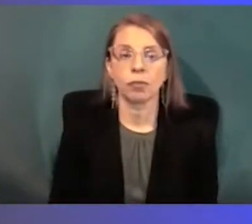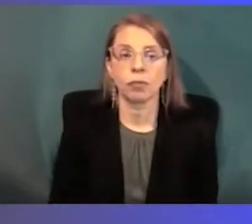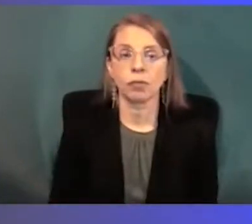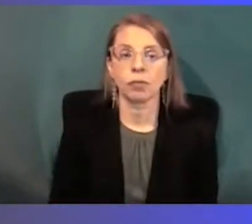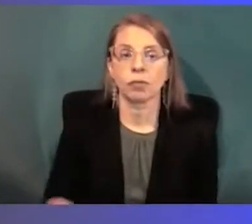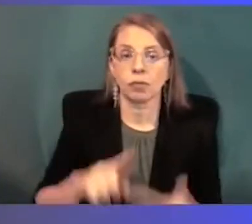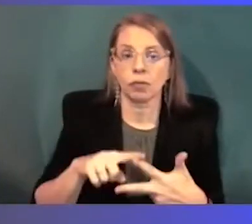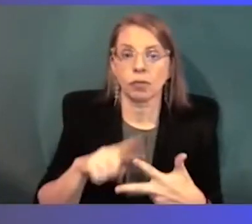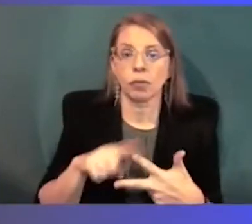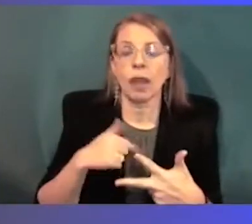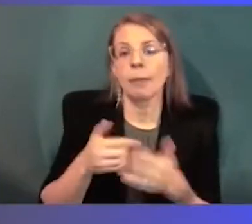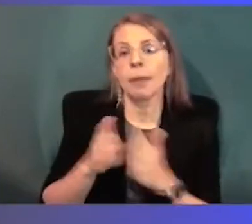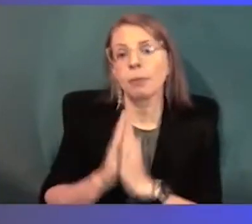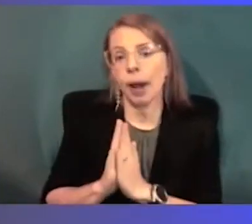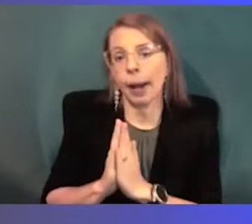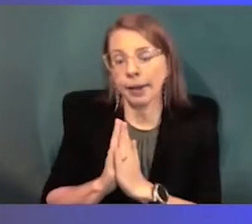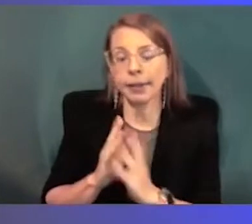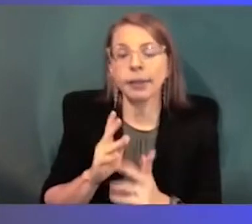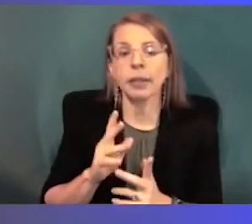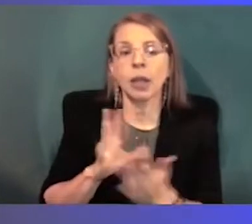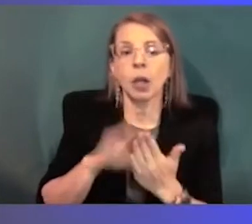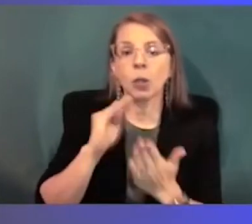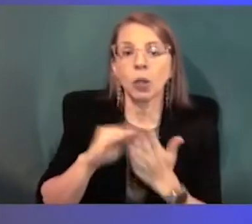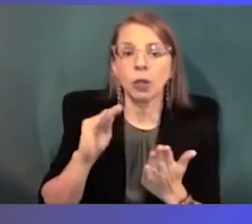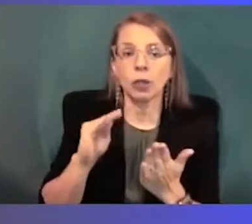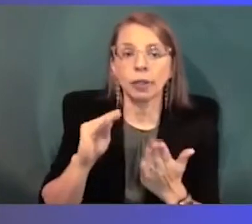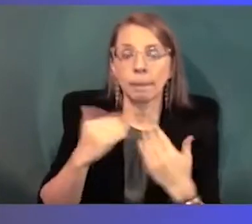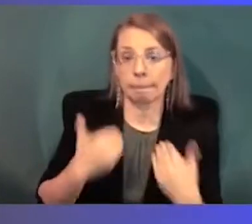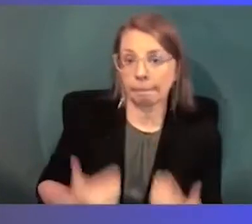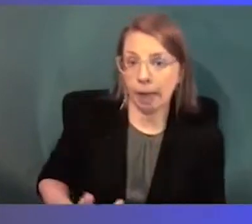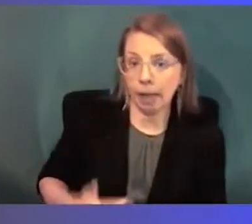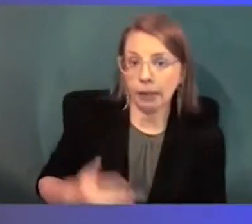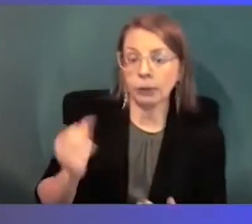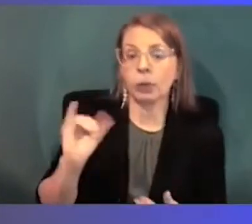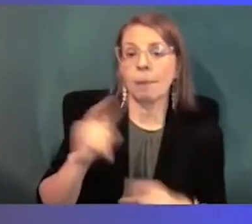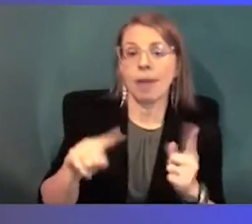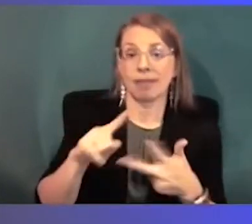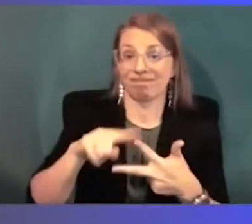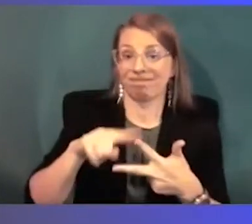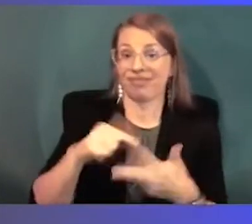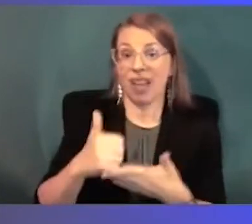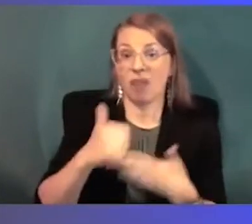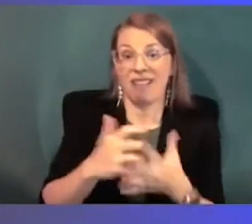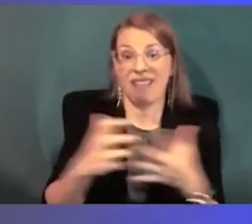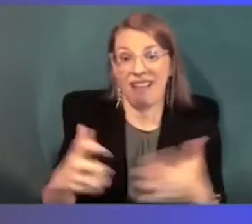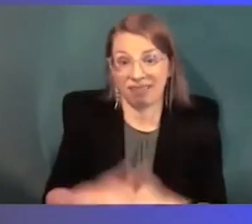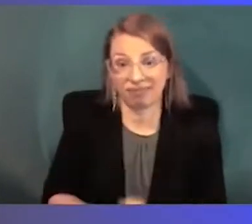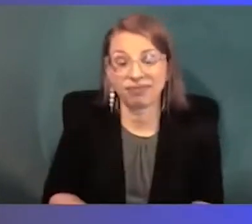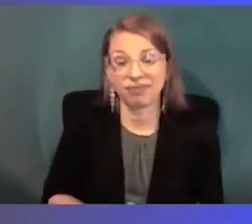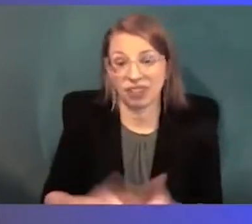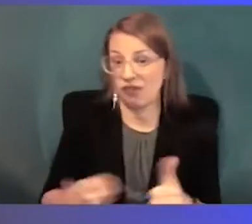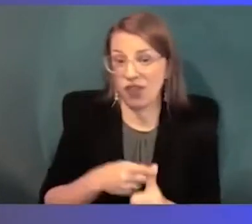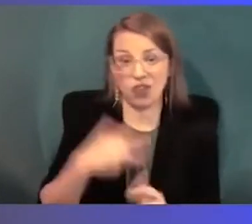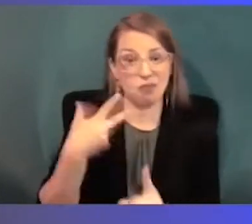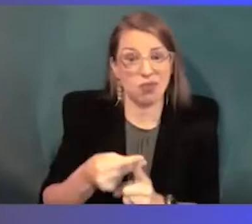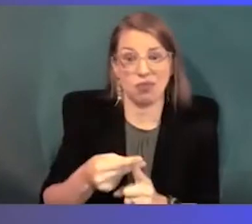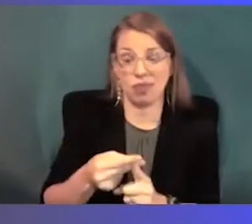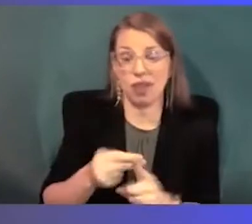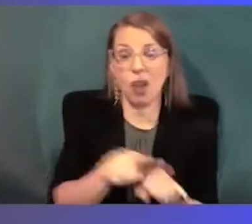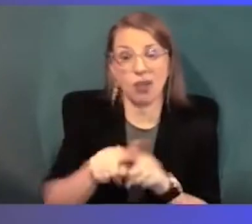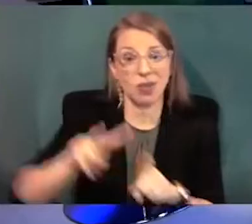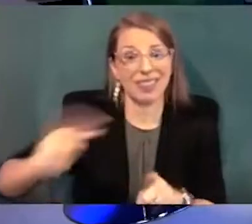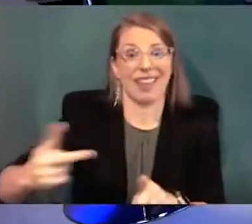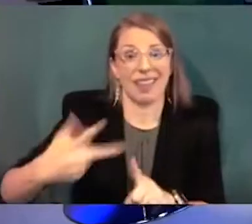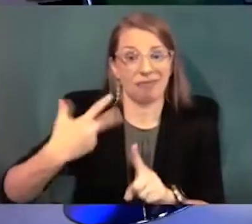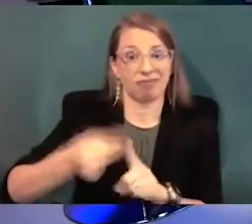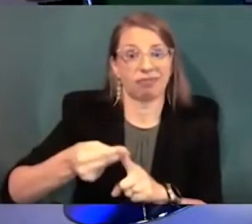praying and learning the body, but it helped me a lot once I got that first and that second dose. All right.